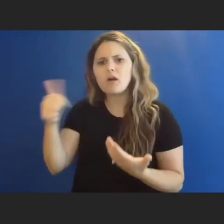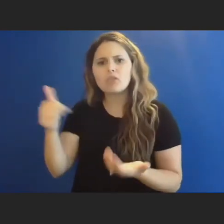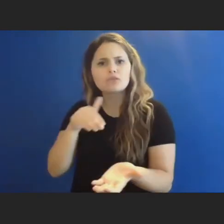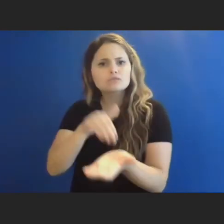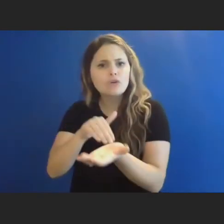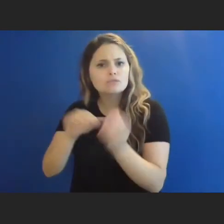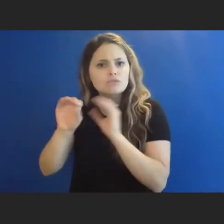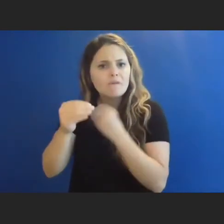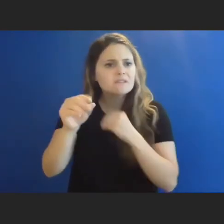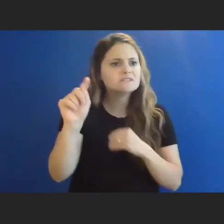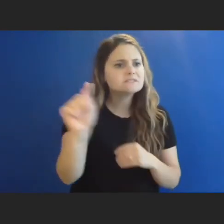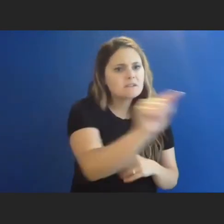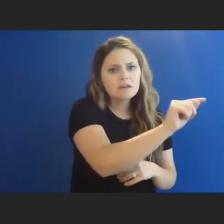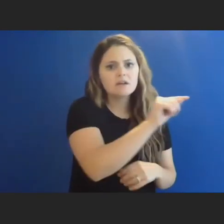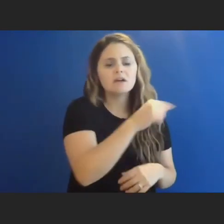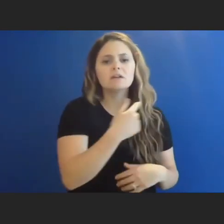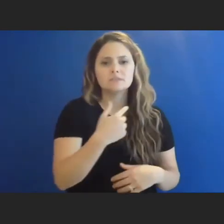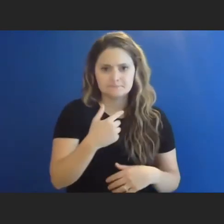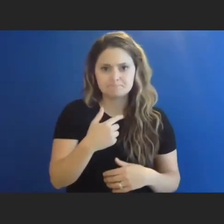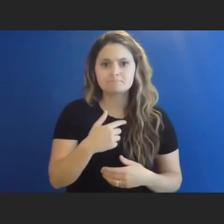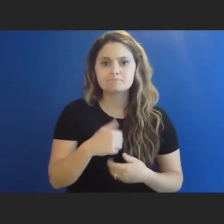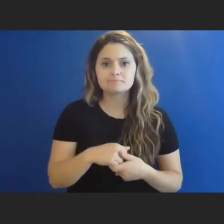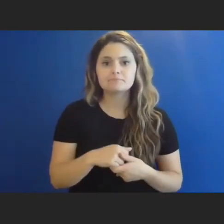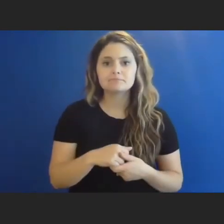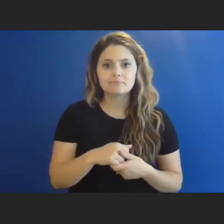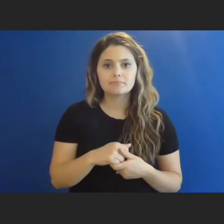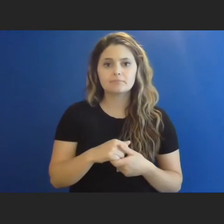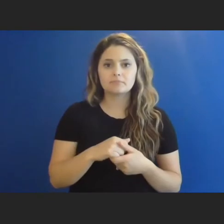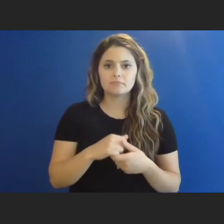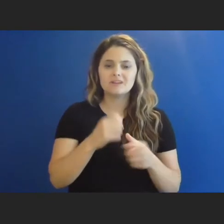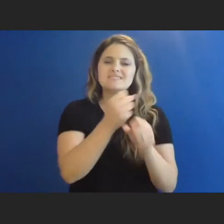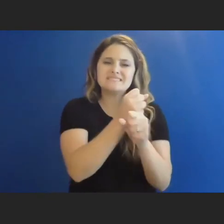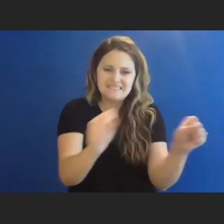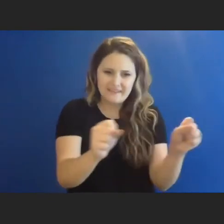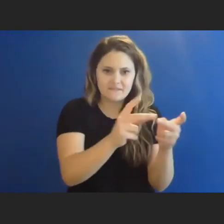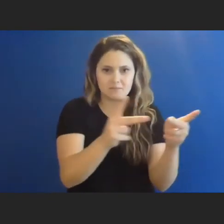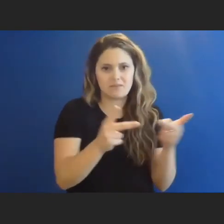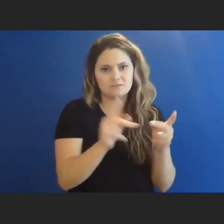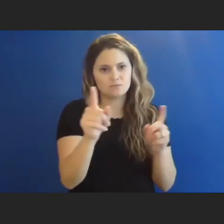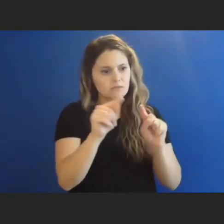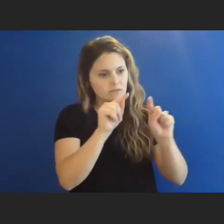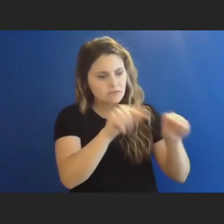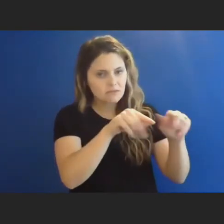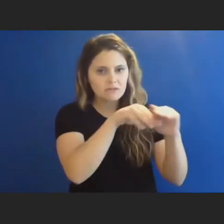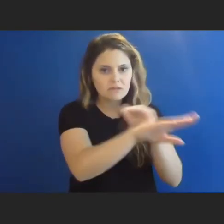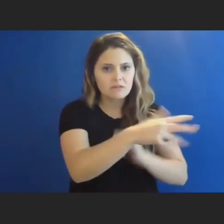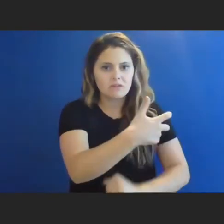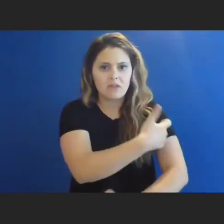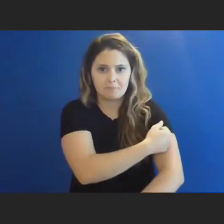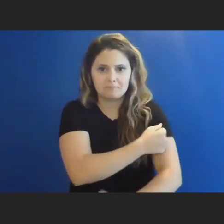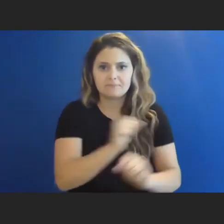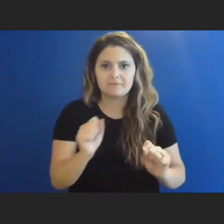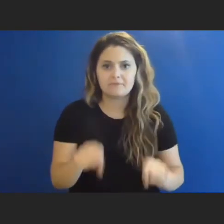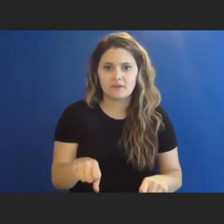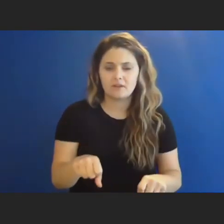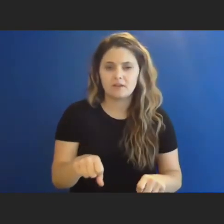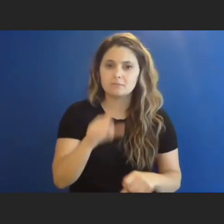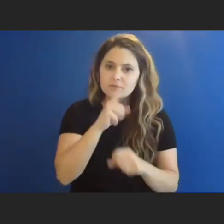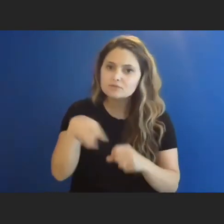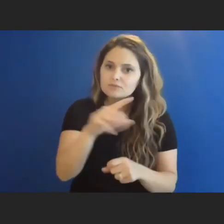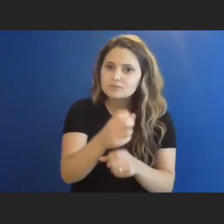and other healthcare providers' offices are safe places to go, and we must make sure that you get